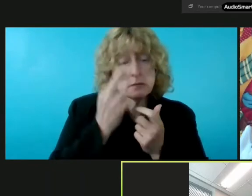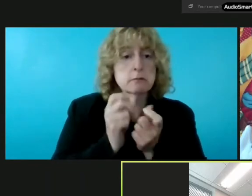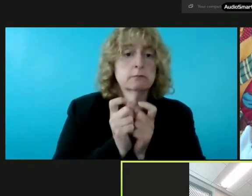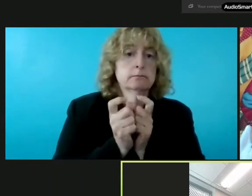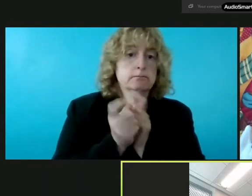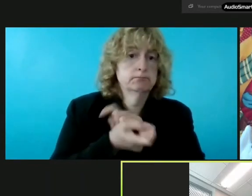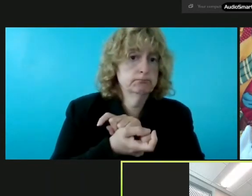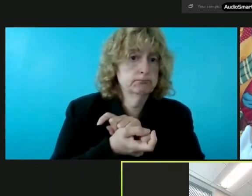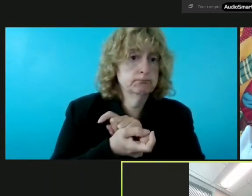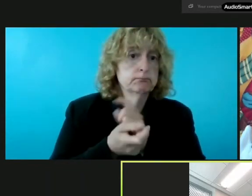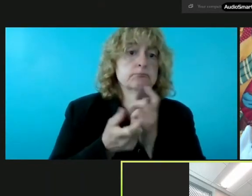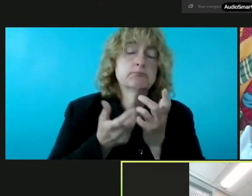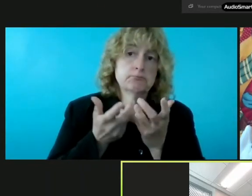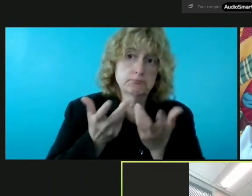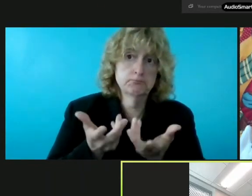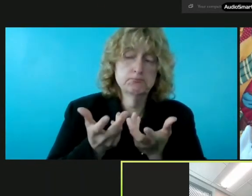that